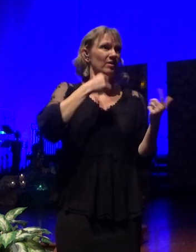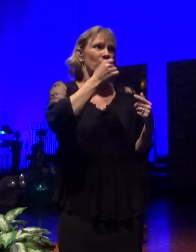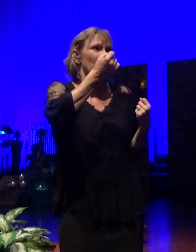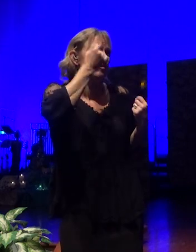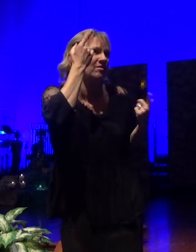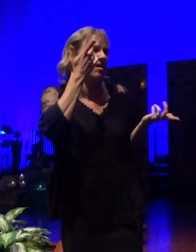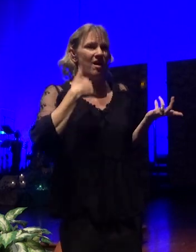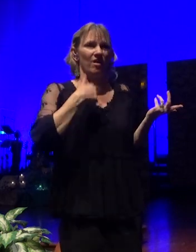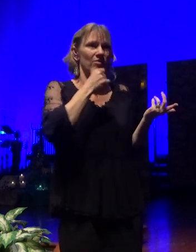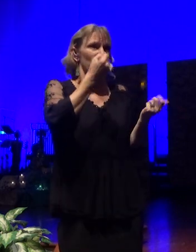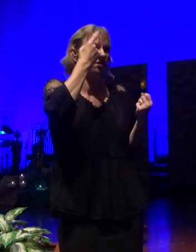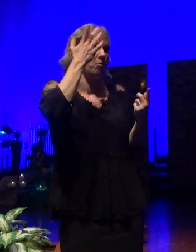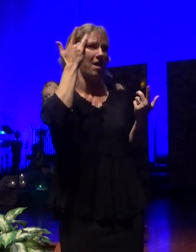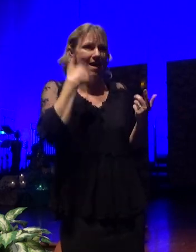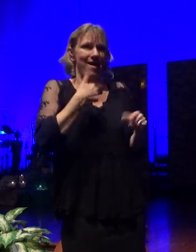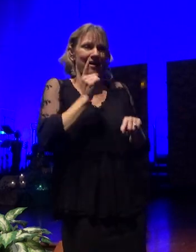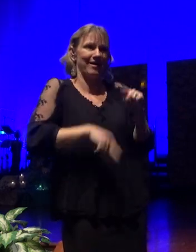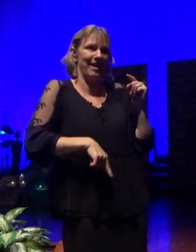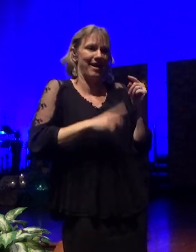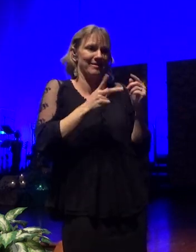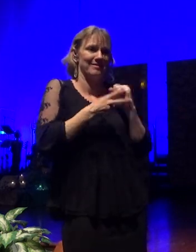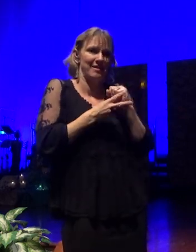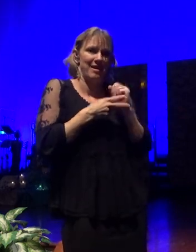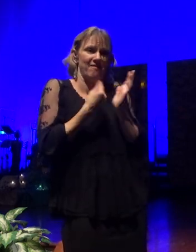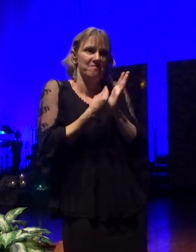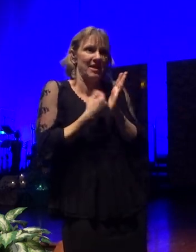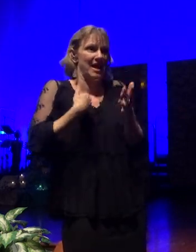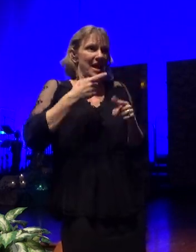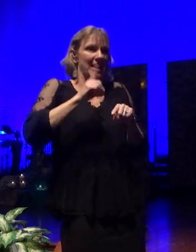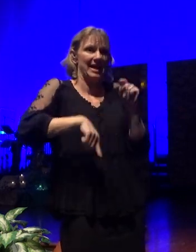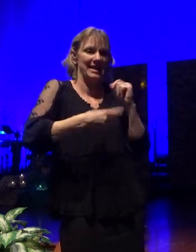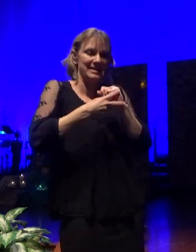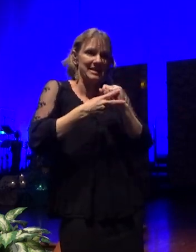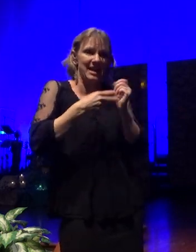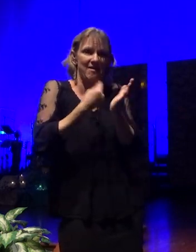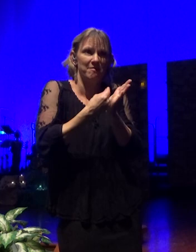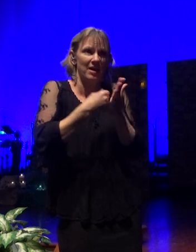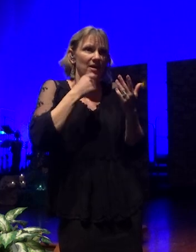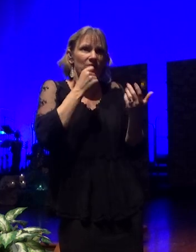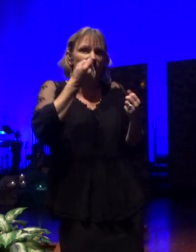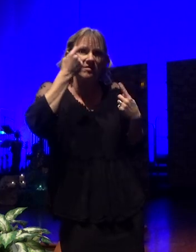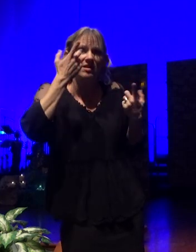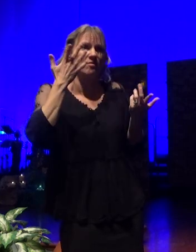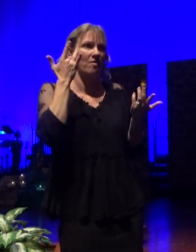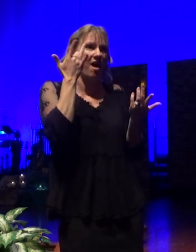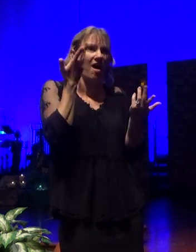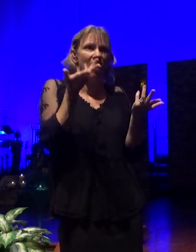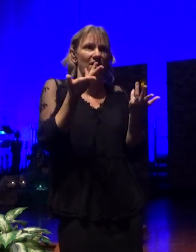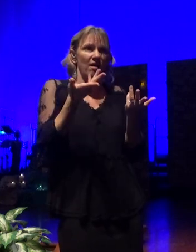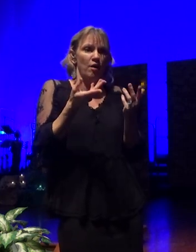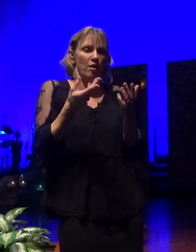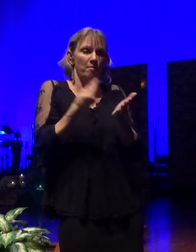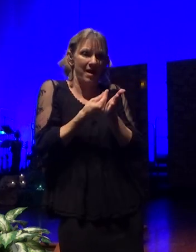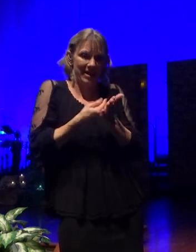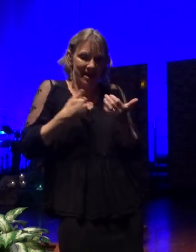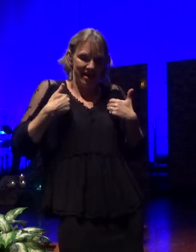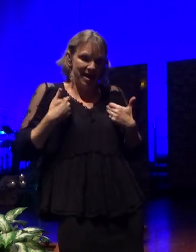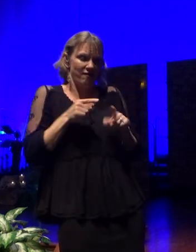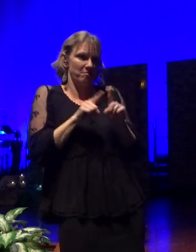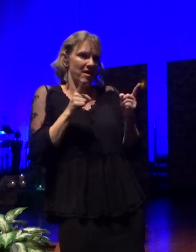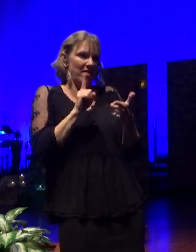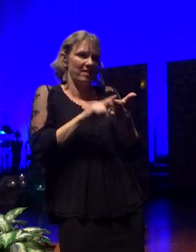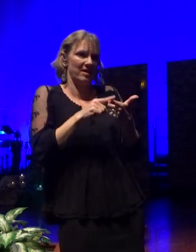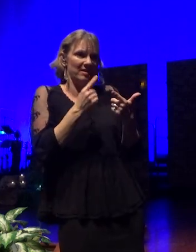I don't understand why I can't hang on to money. I don't understand why I can't save it. I don't understand why it comes, but it never stays. And